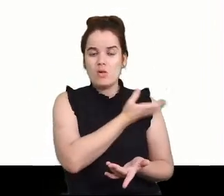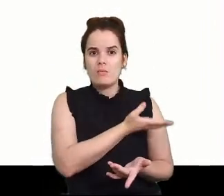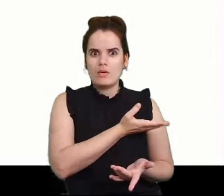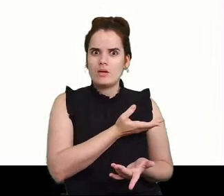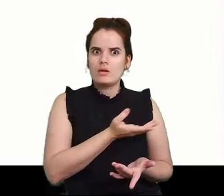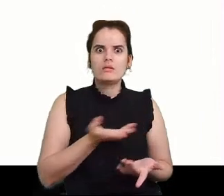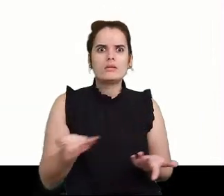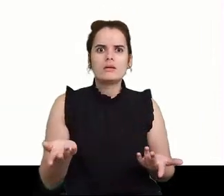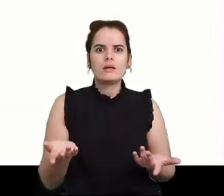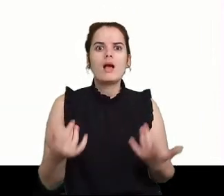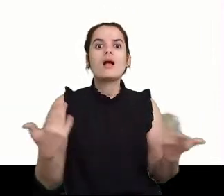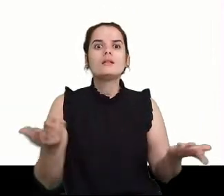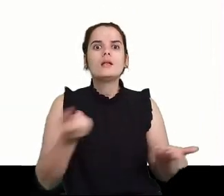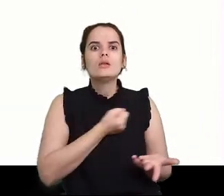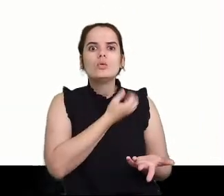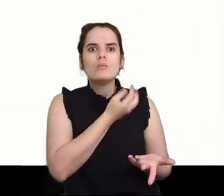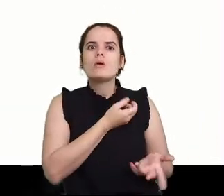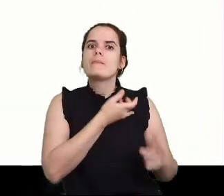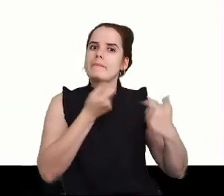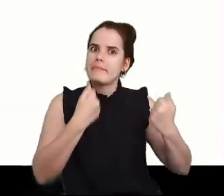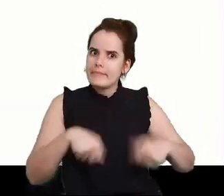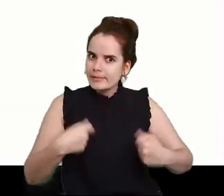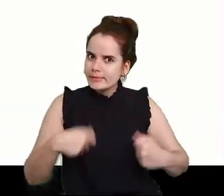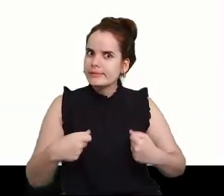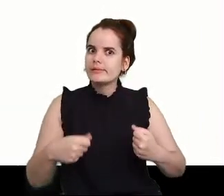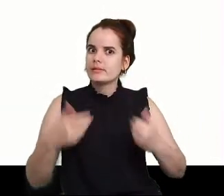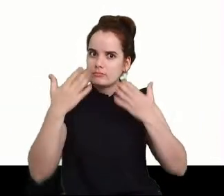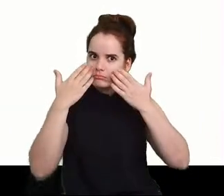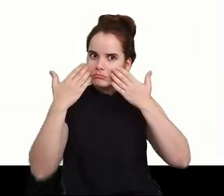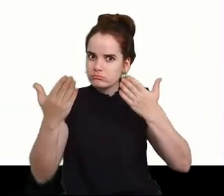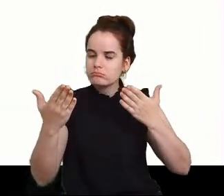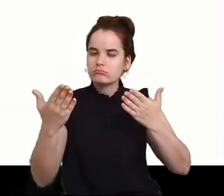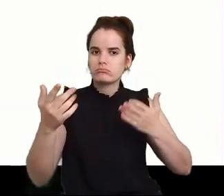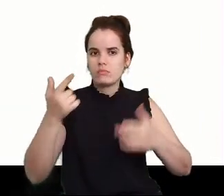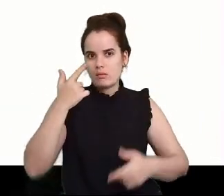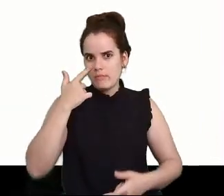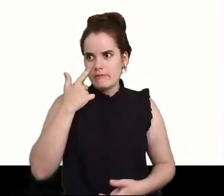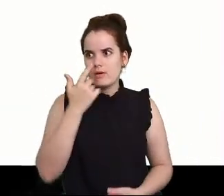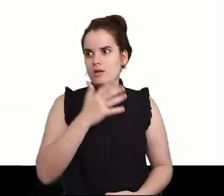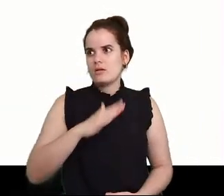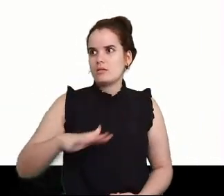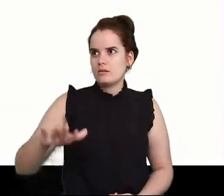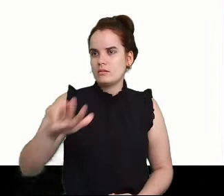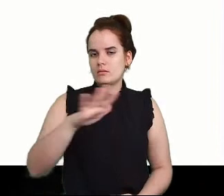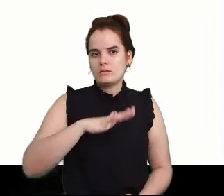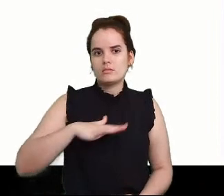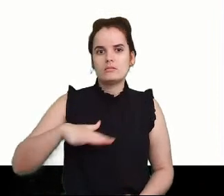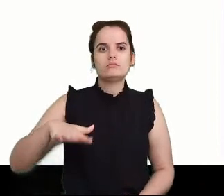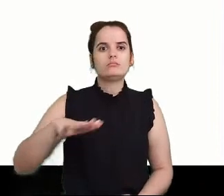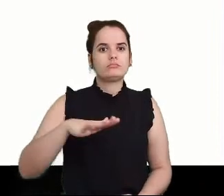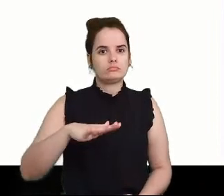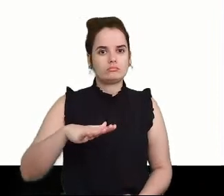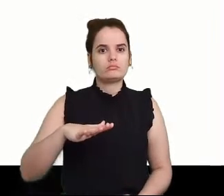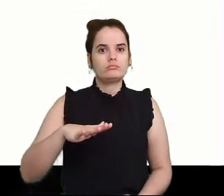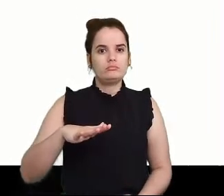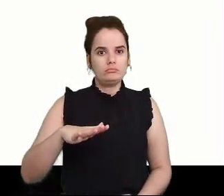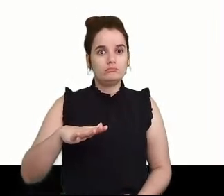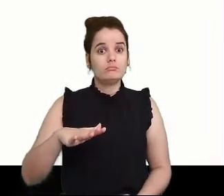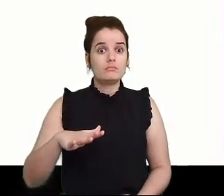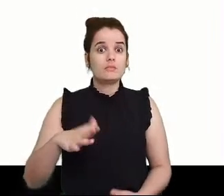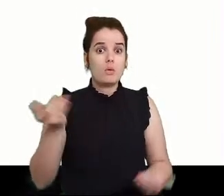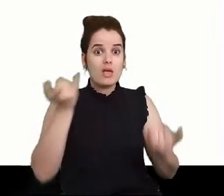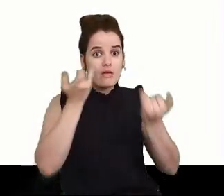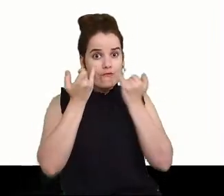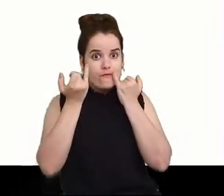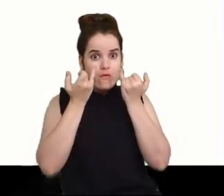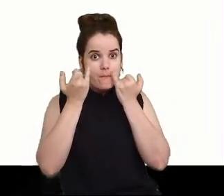you a headache, but the area is it's instead of giving relevant information to the reader, what